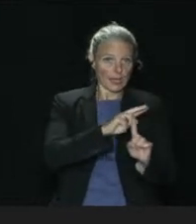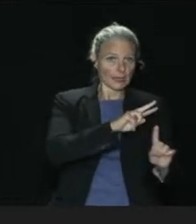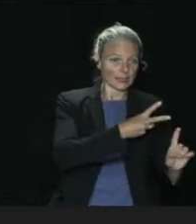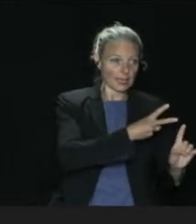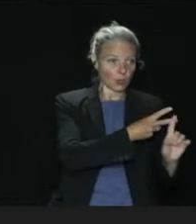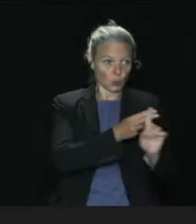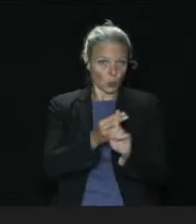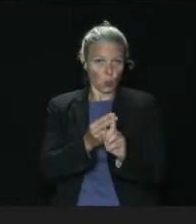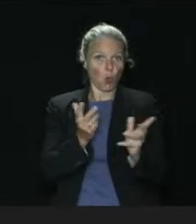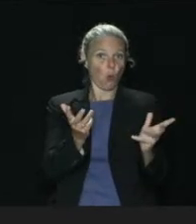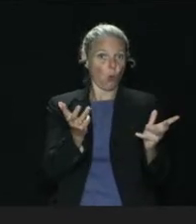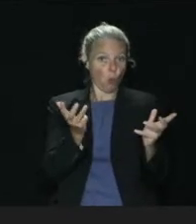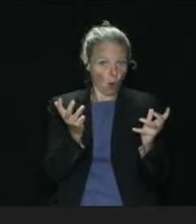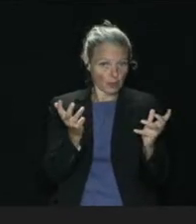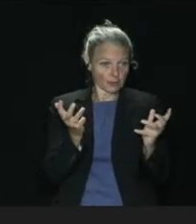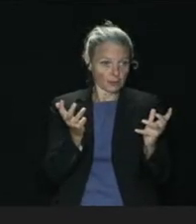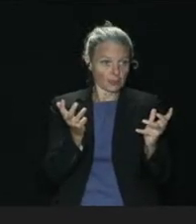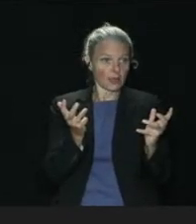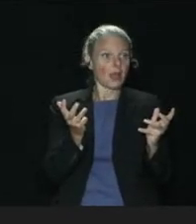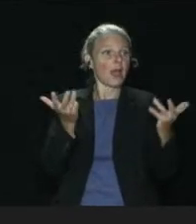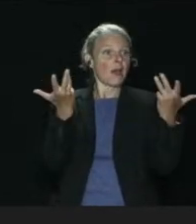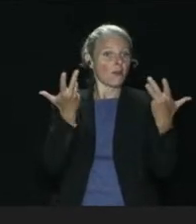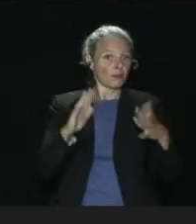to have finished that by the end of the summer.